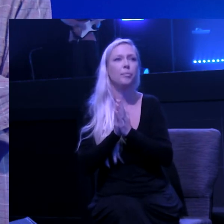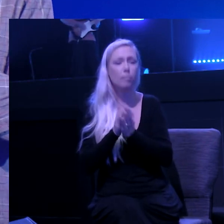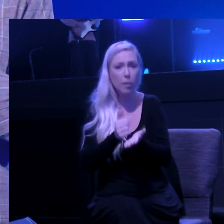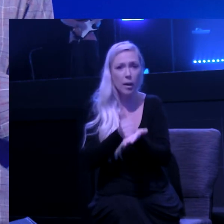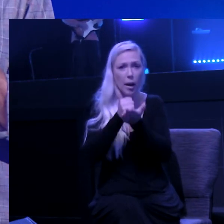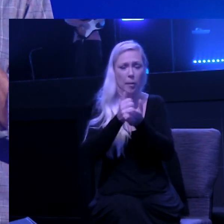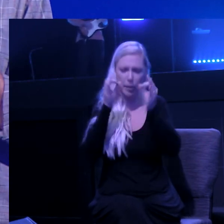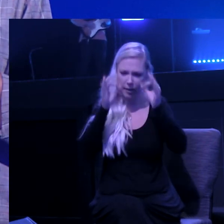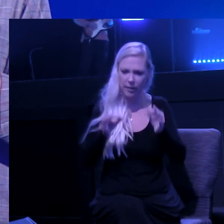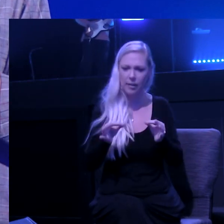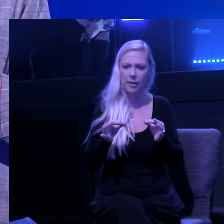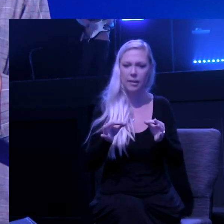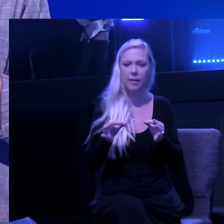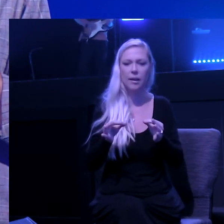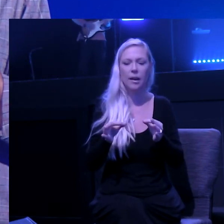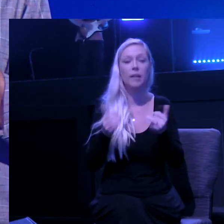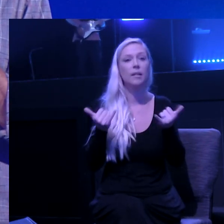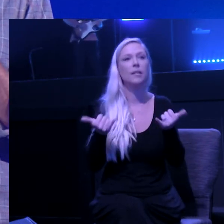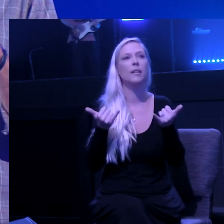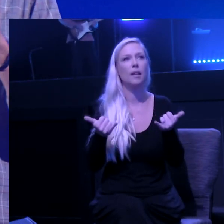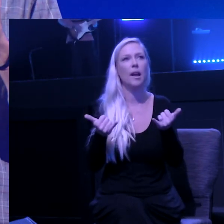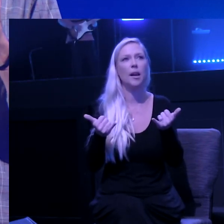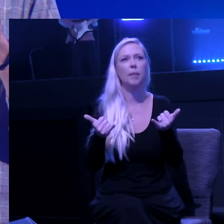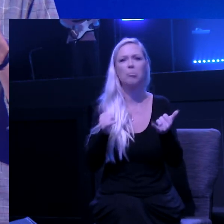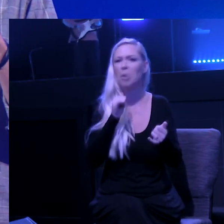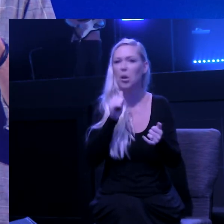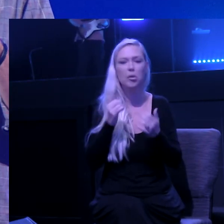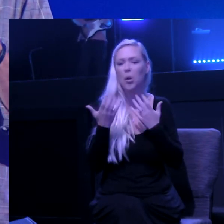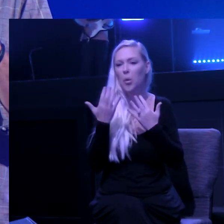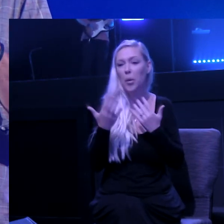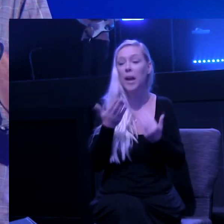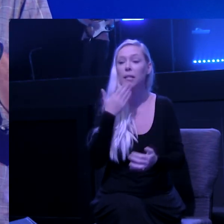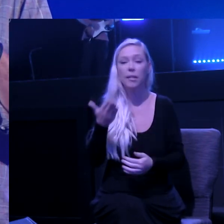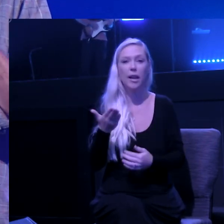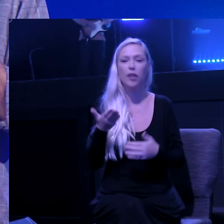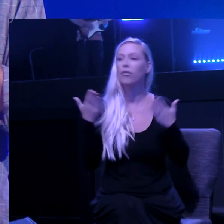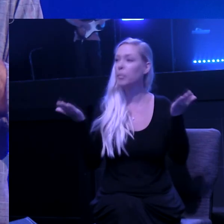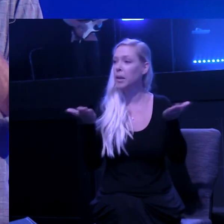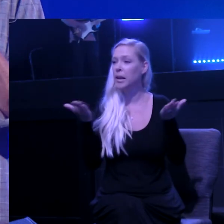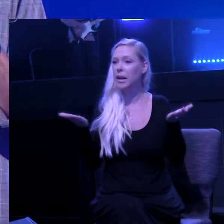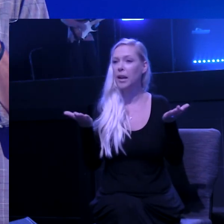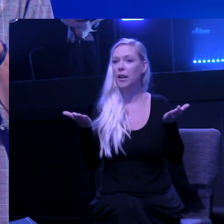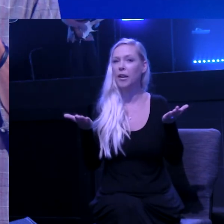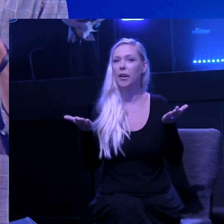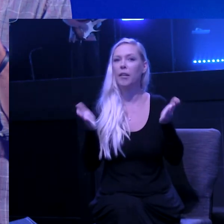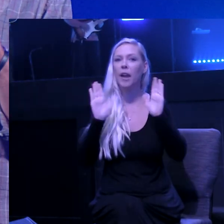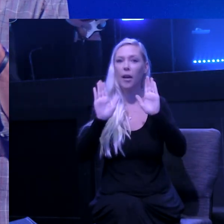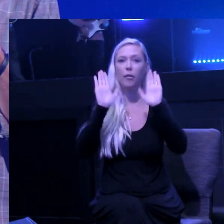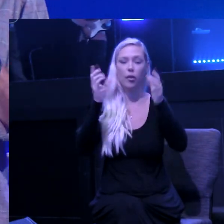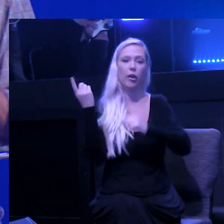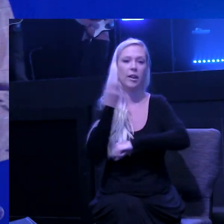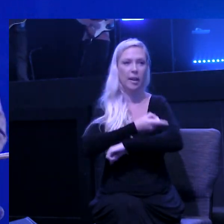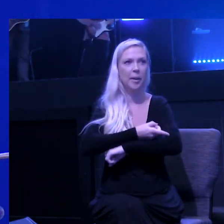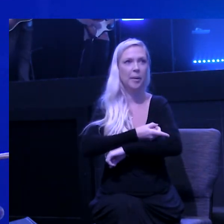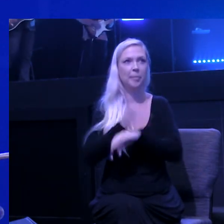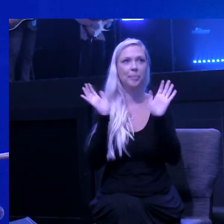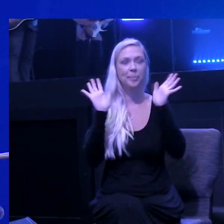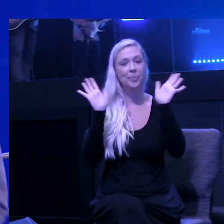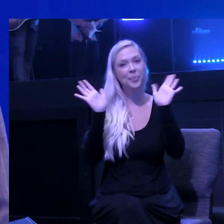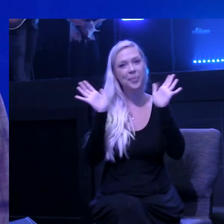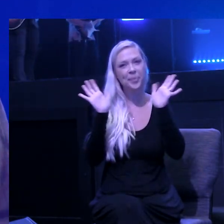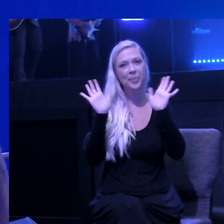for Jesus. Don't wait. Do it today. Thank you guys for joining us today. Have a great week, everybody. Take care.